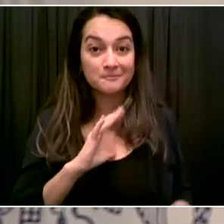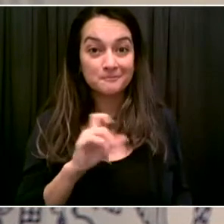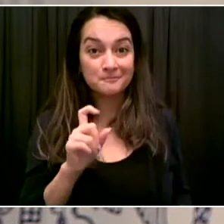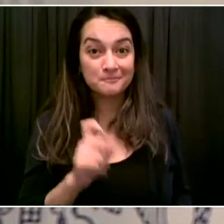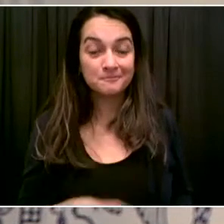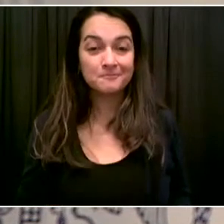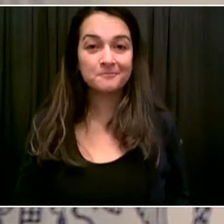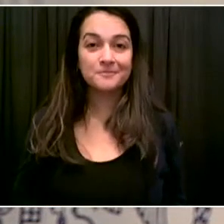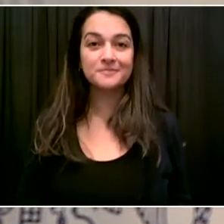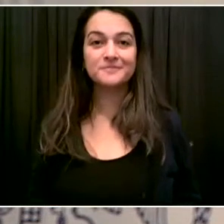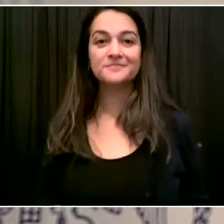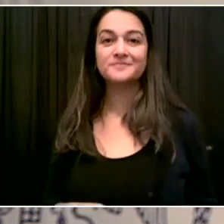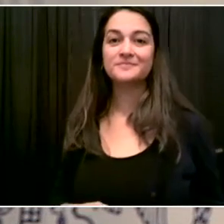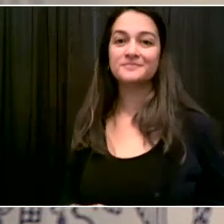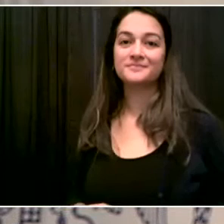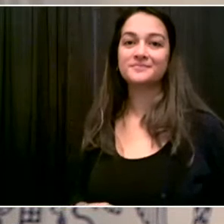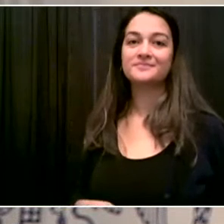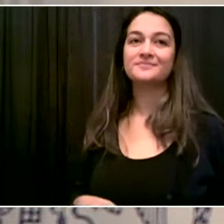reasonable person.